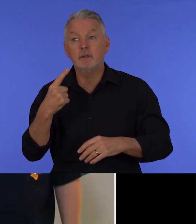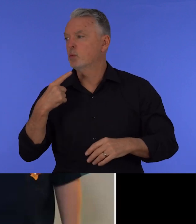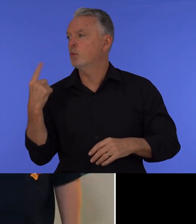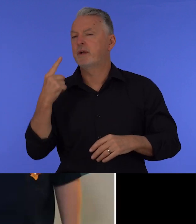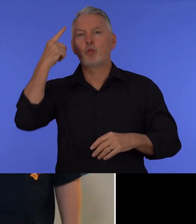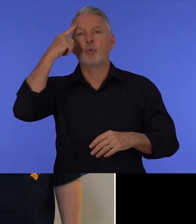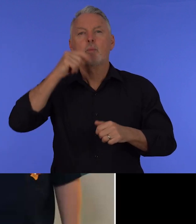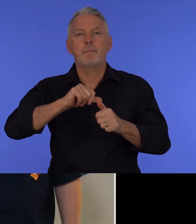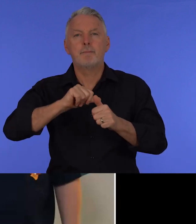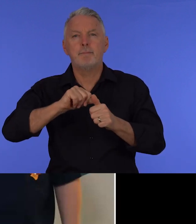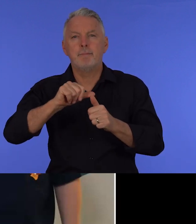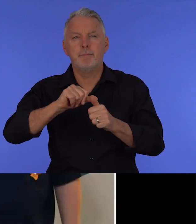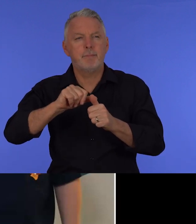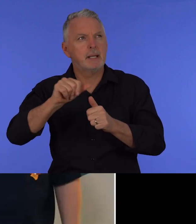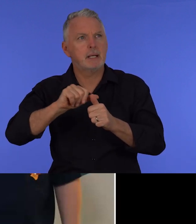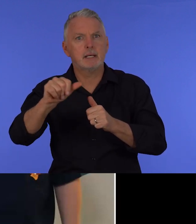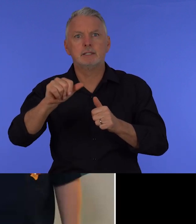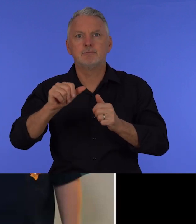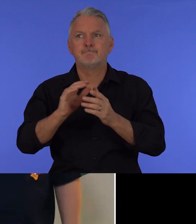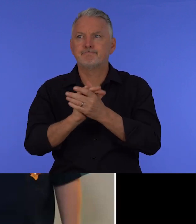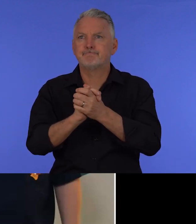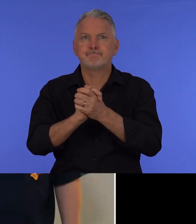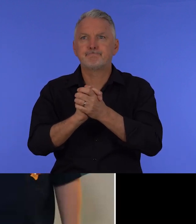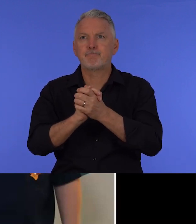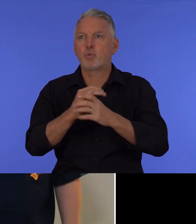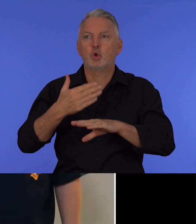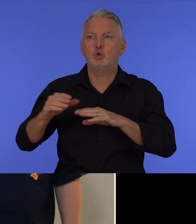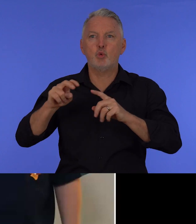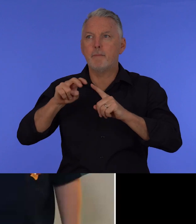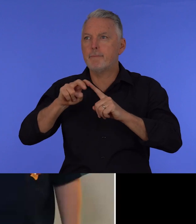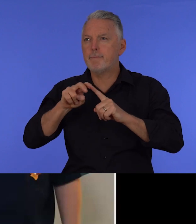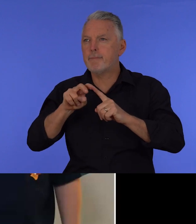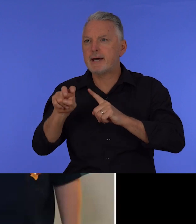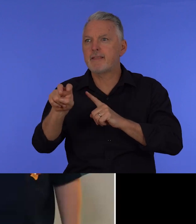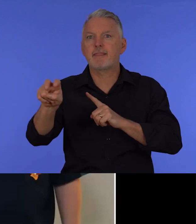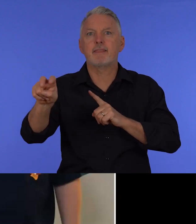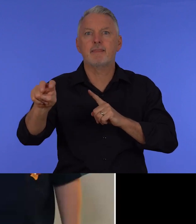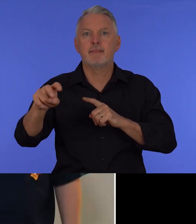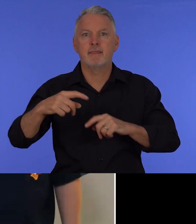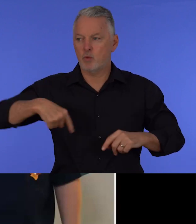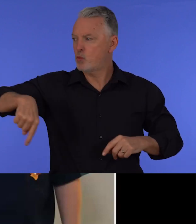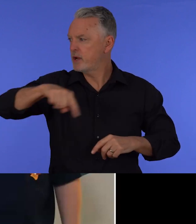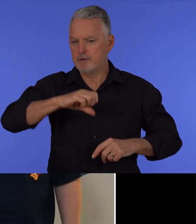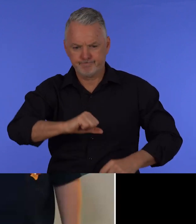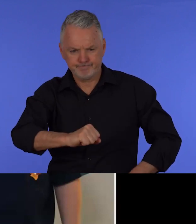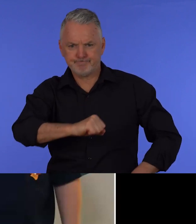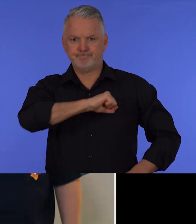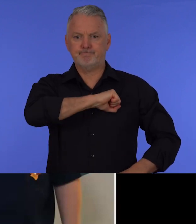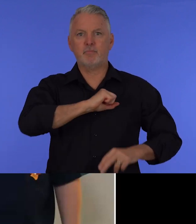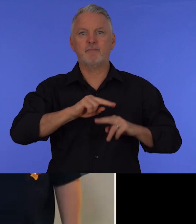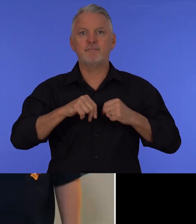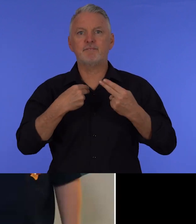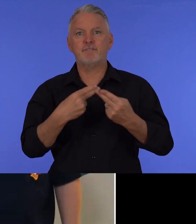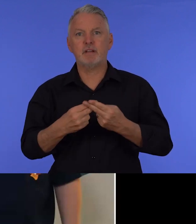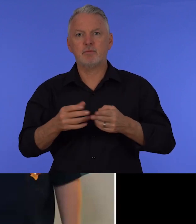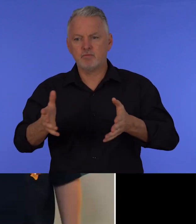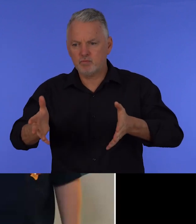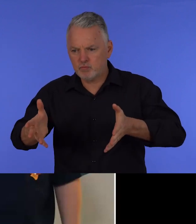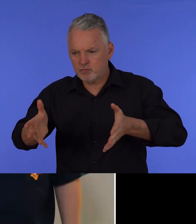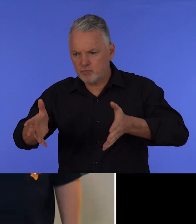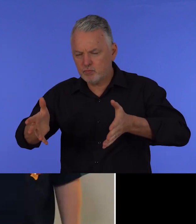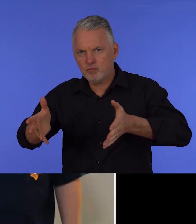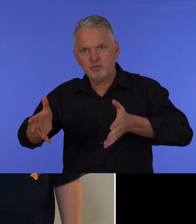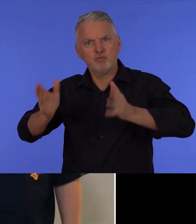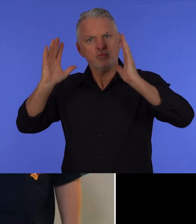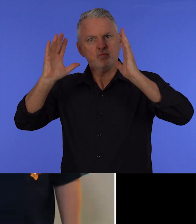11, we really decided to take a new path for his life and really brave up